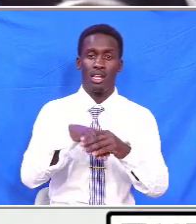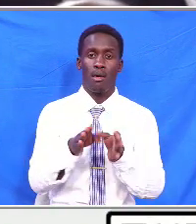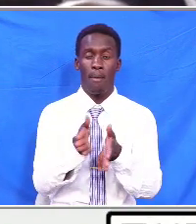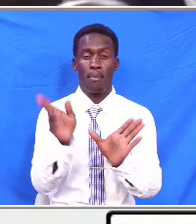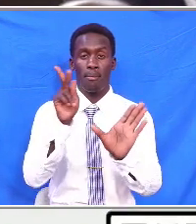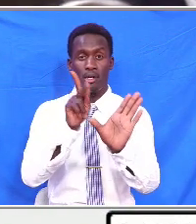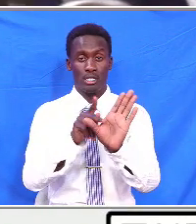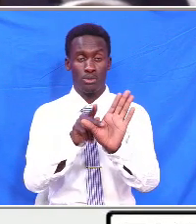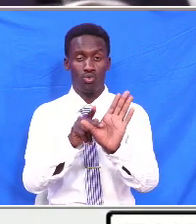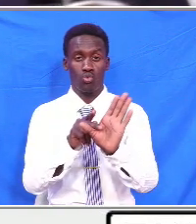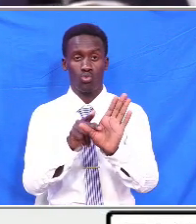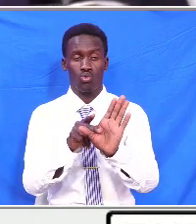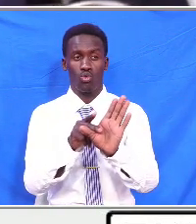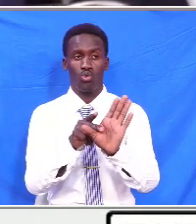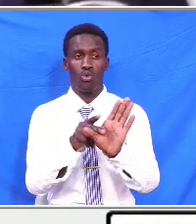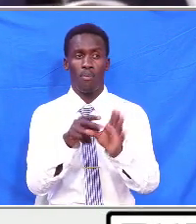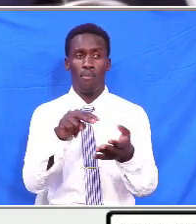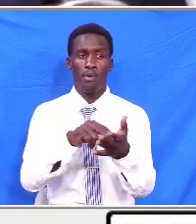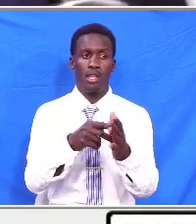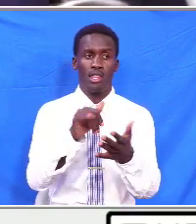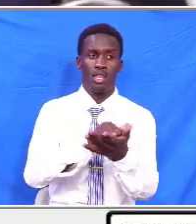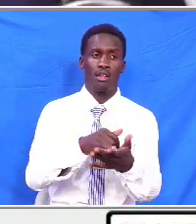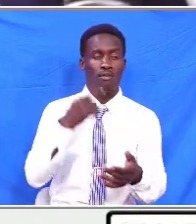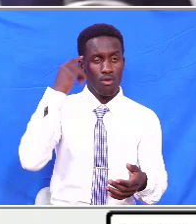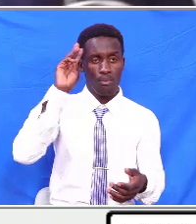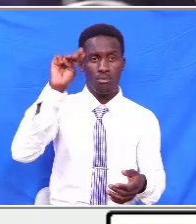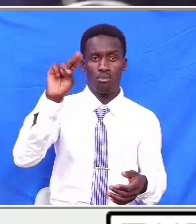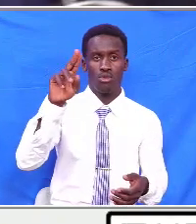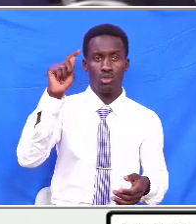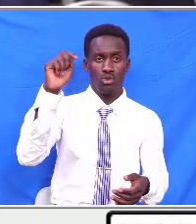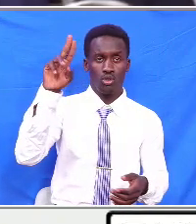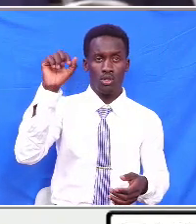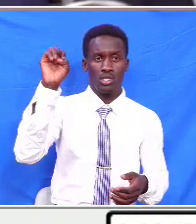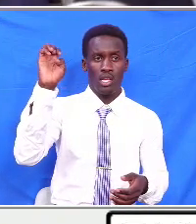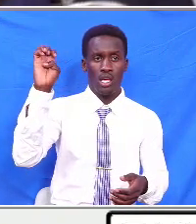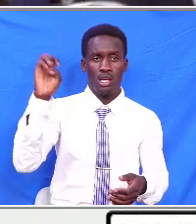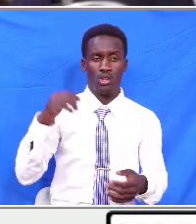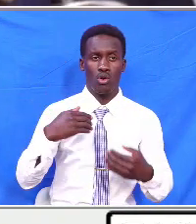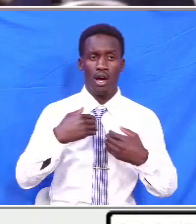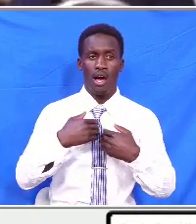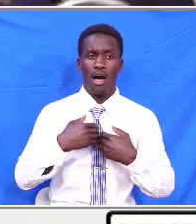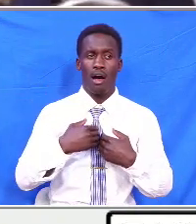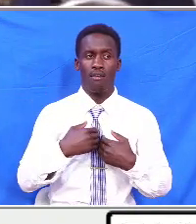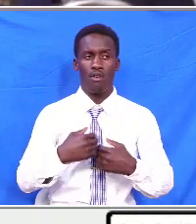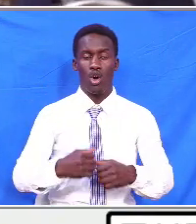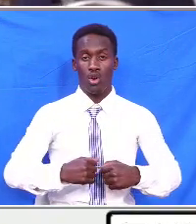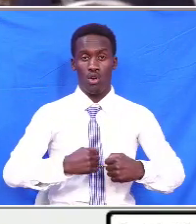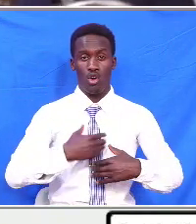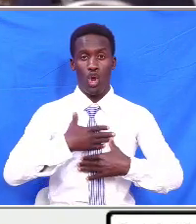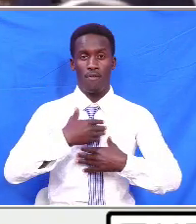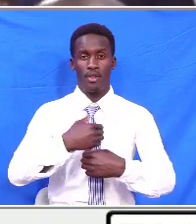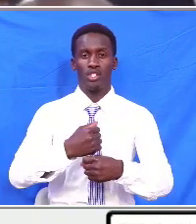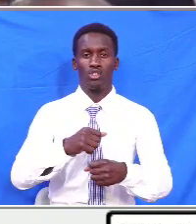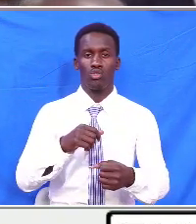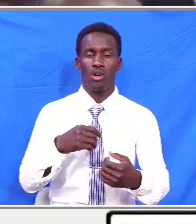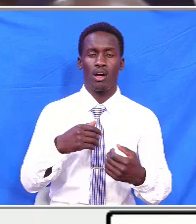to mean, my lords, for Honorable Mutuse to have the guts and the audacity to move the motion, he had